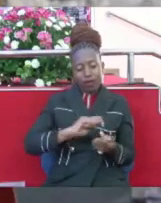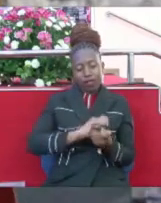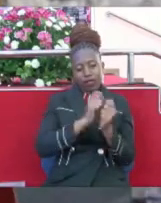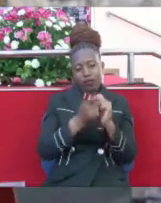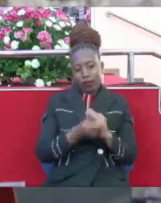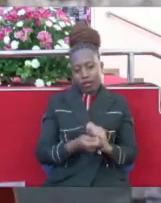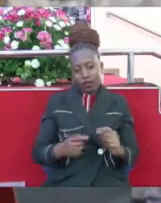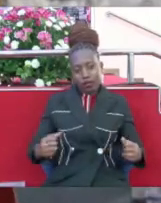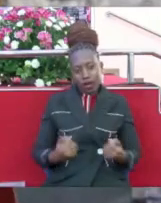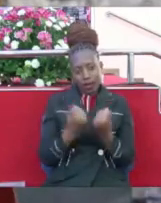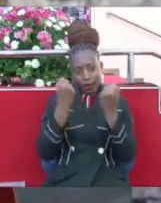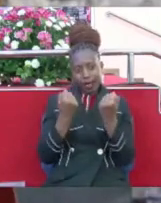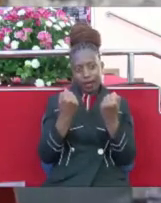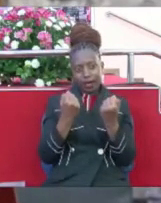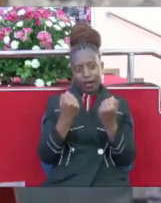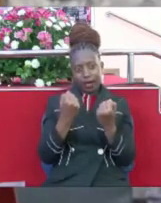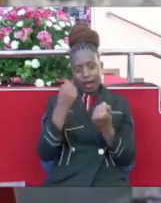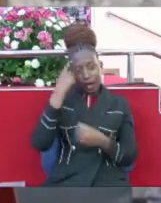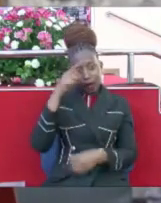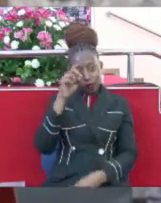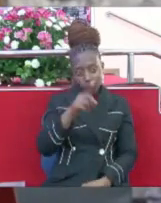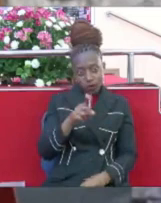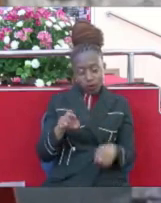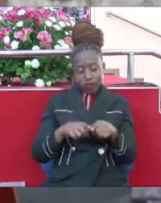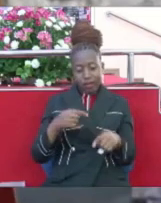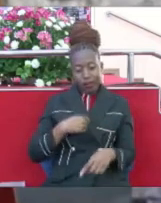And for you and I to get a double portion of that